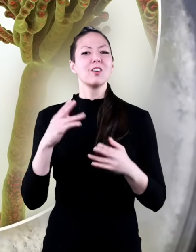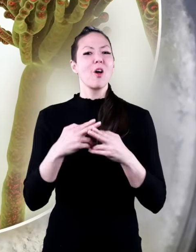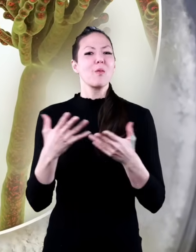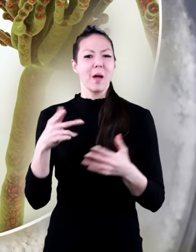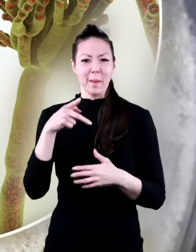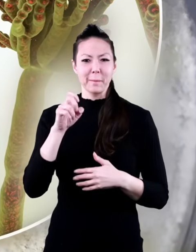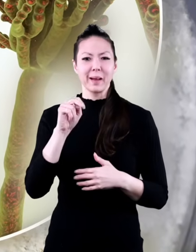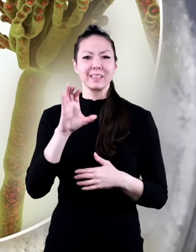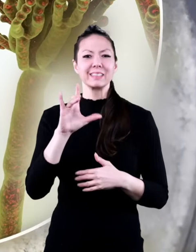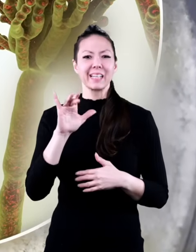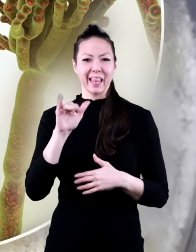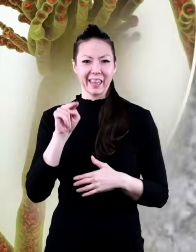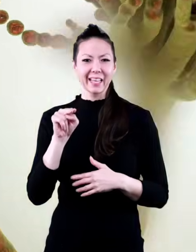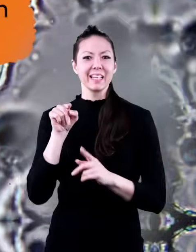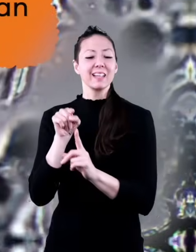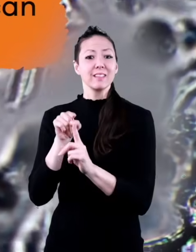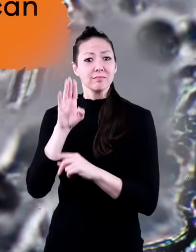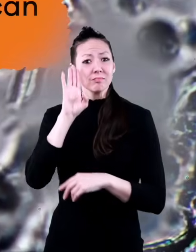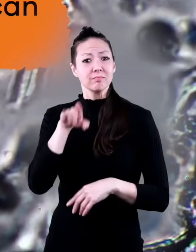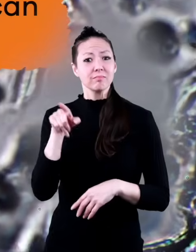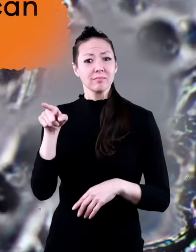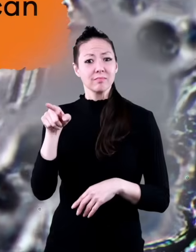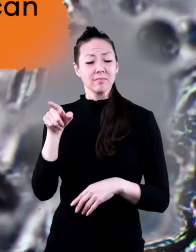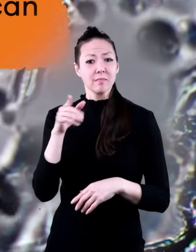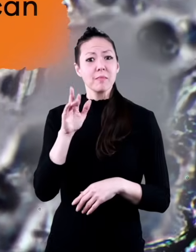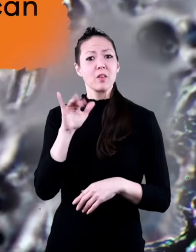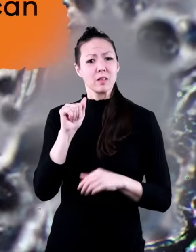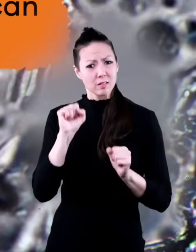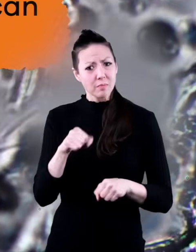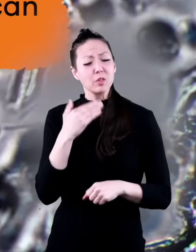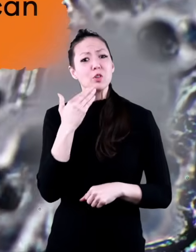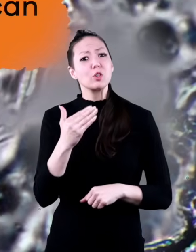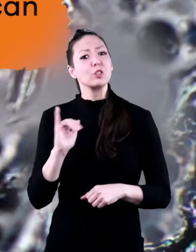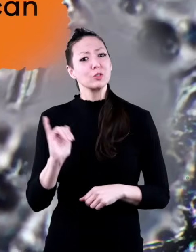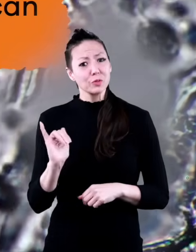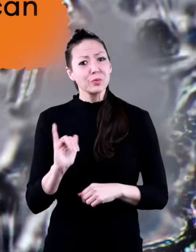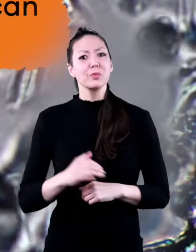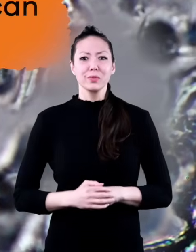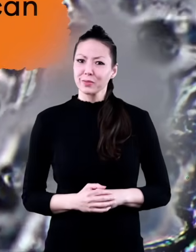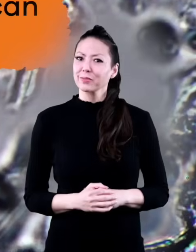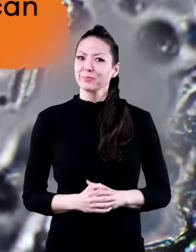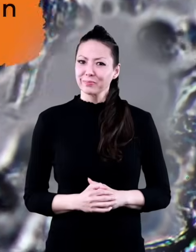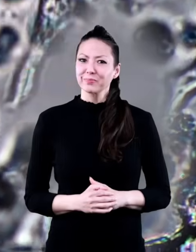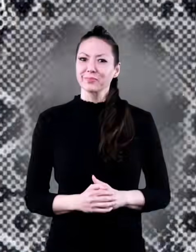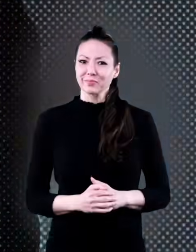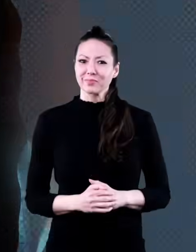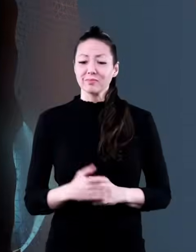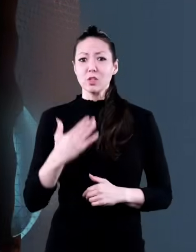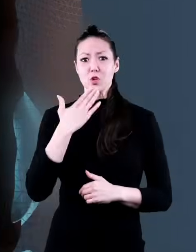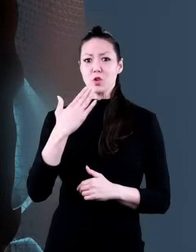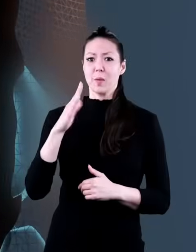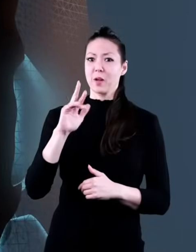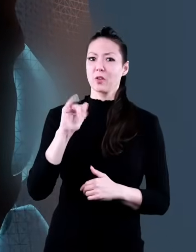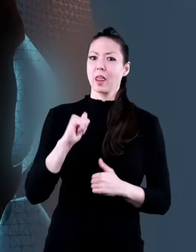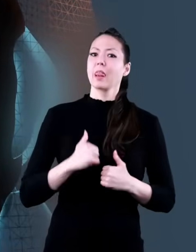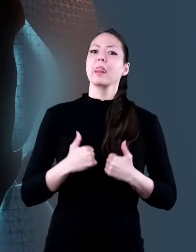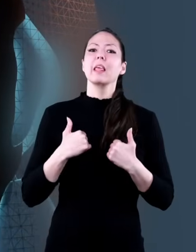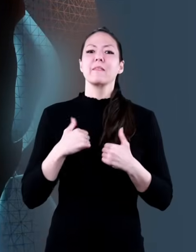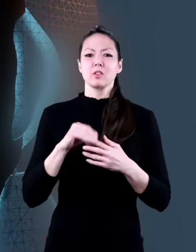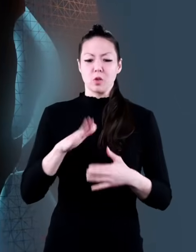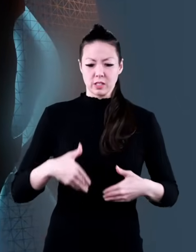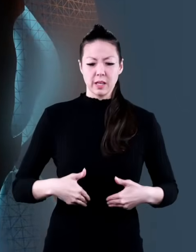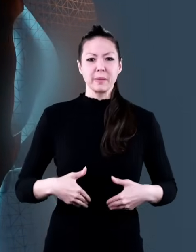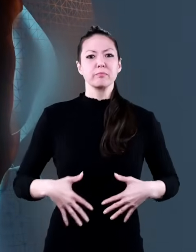is called penicillin did you know that bacteria can be good too good bacteria